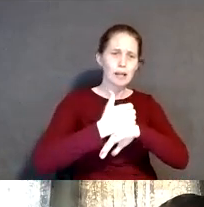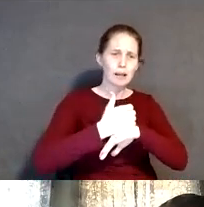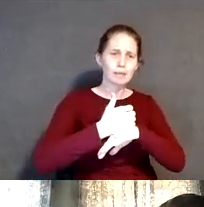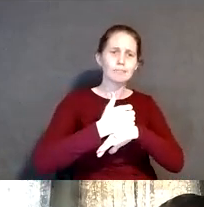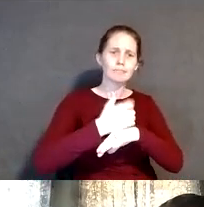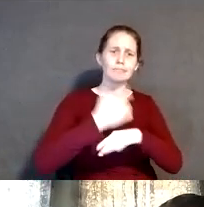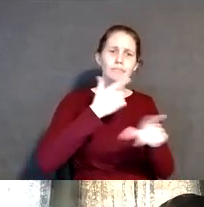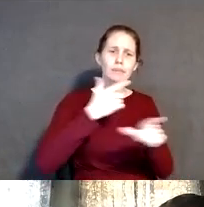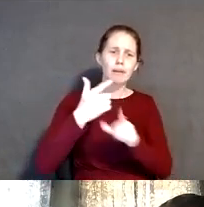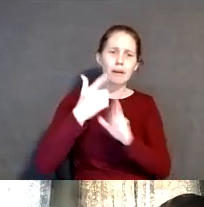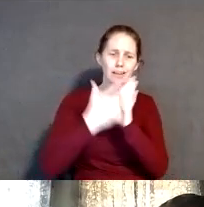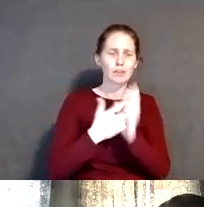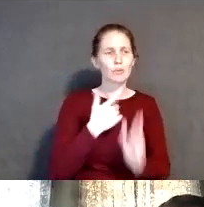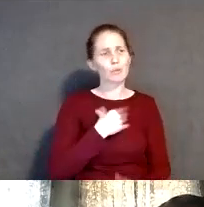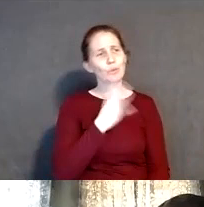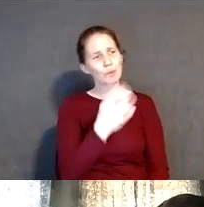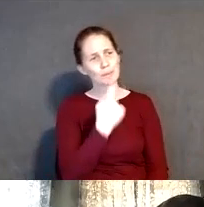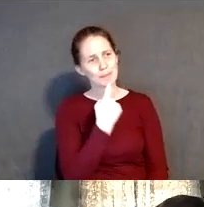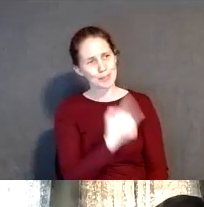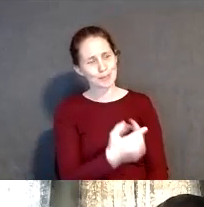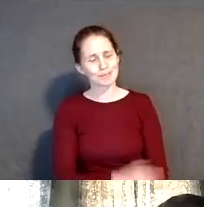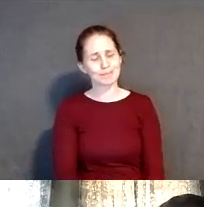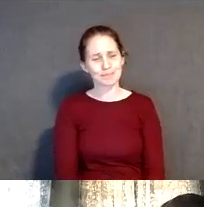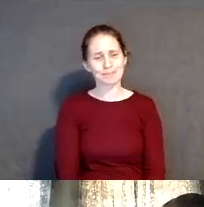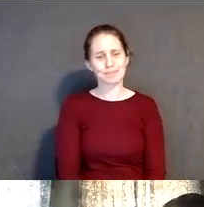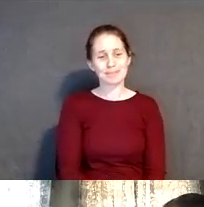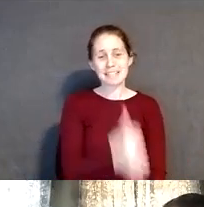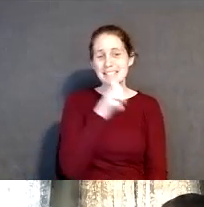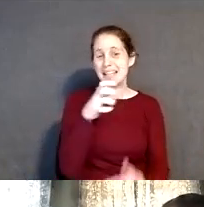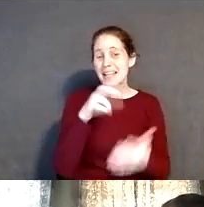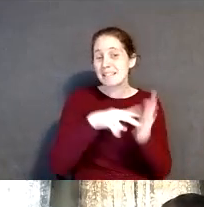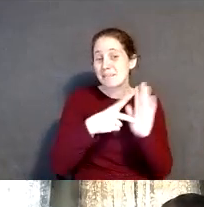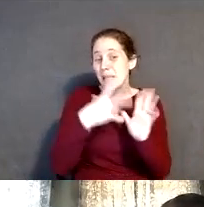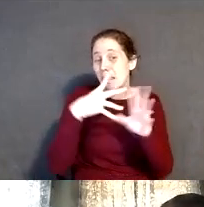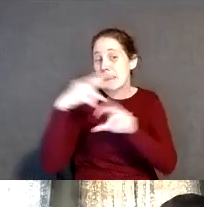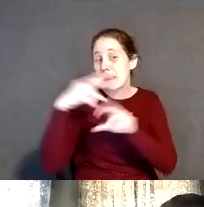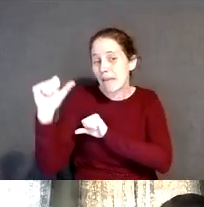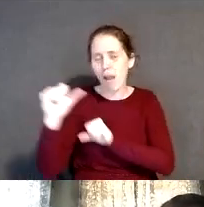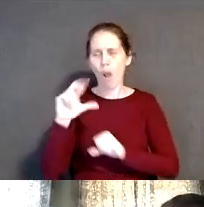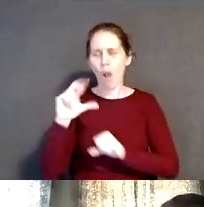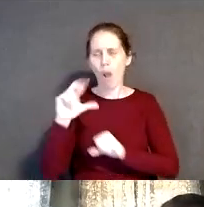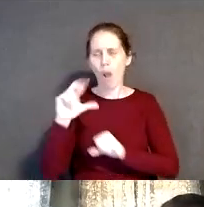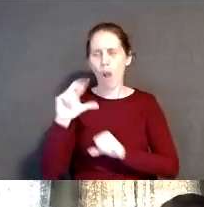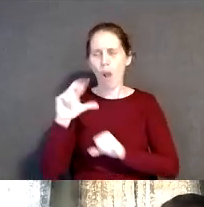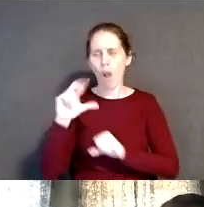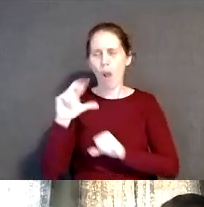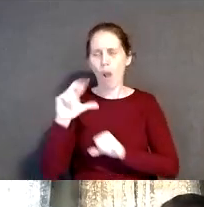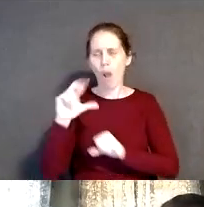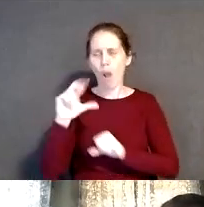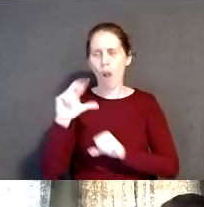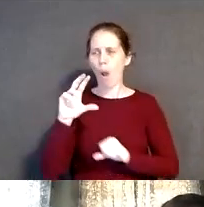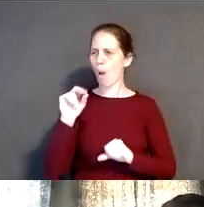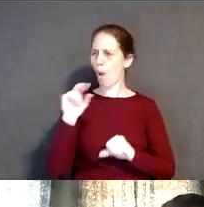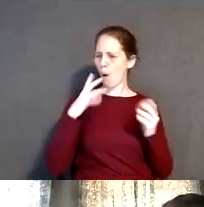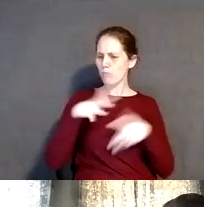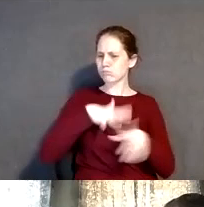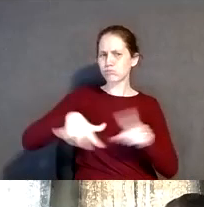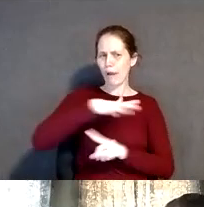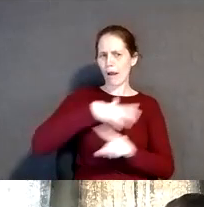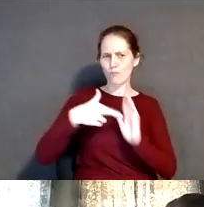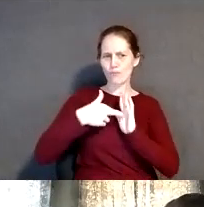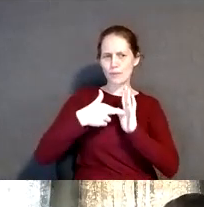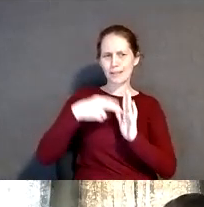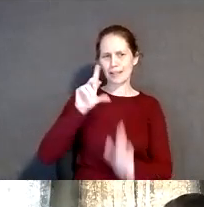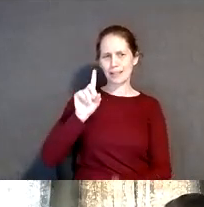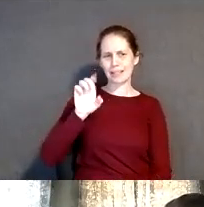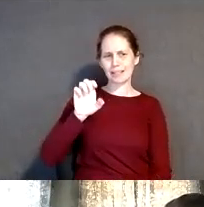And we're going to miss you greatly, but that doesn't mean you're leaving. No, I'm around. I'm in Representative Kincaid's office now.